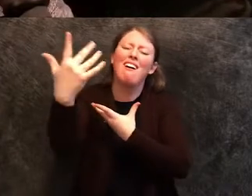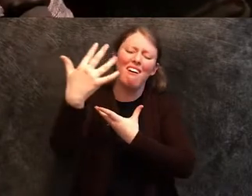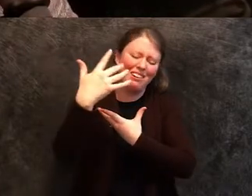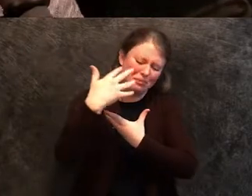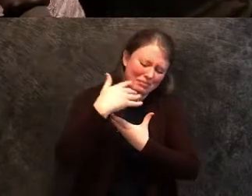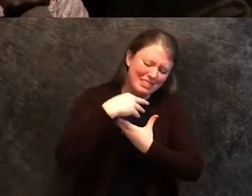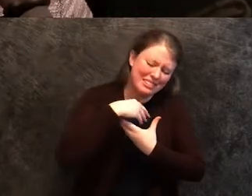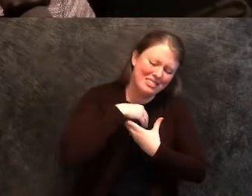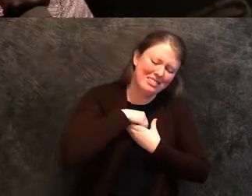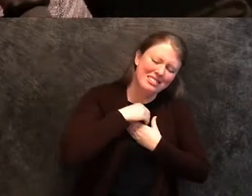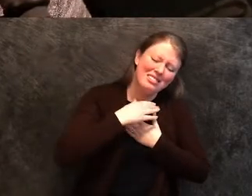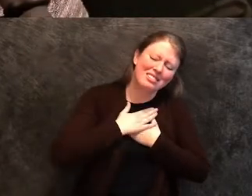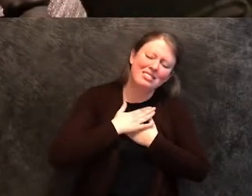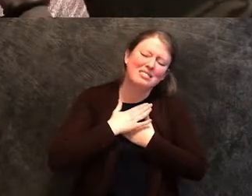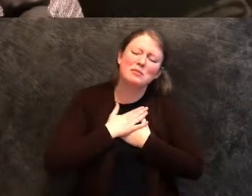reaches to me.